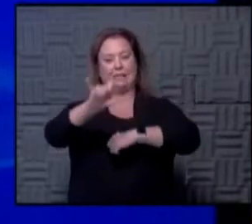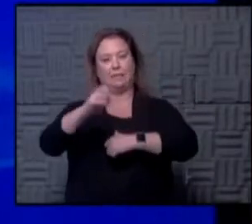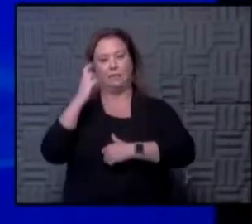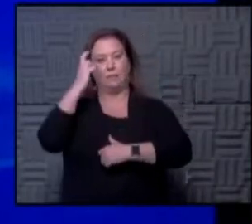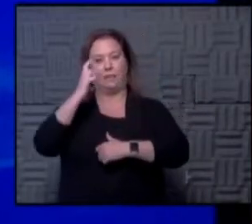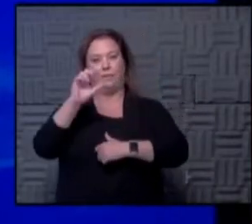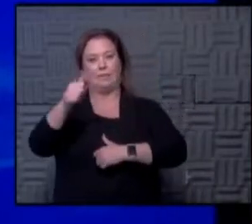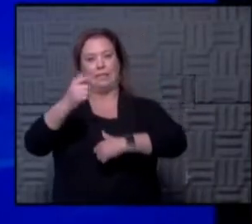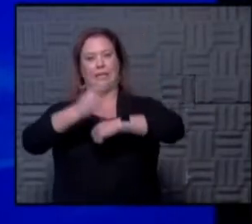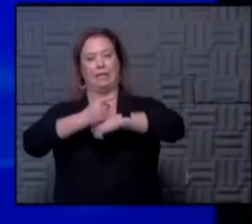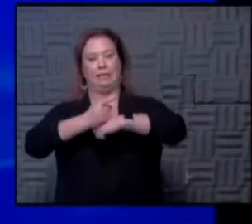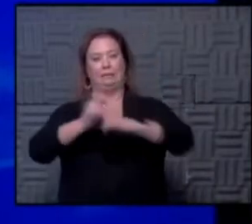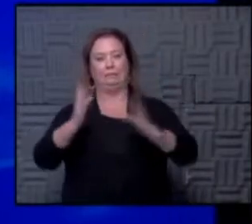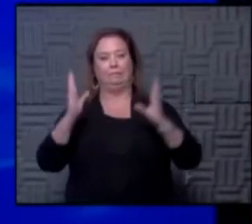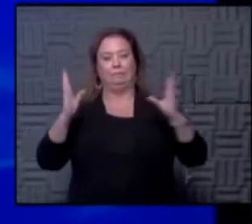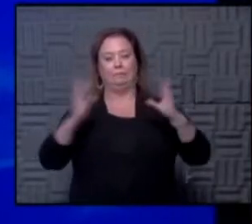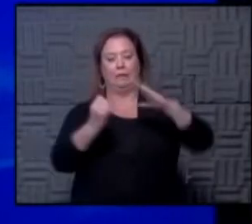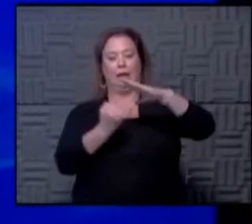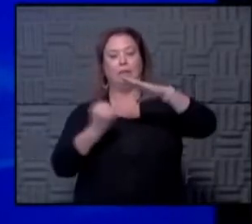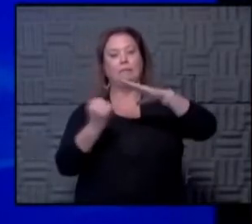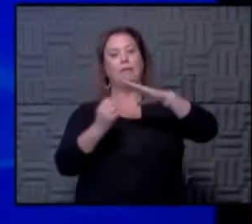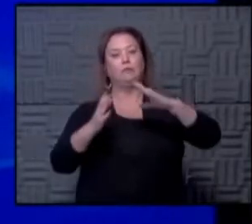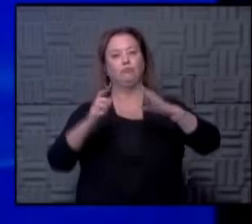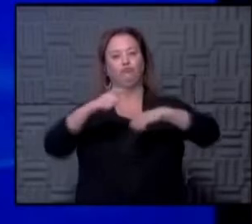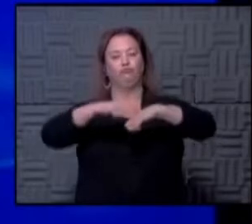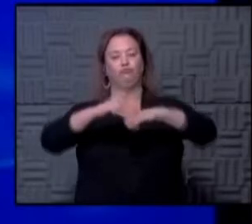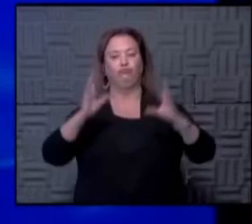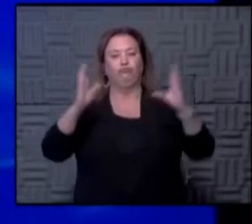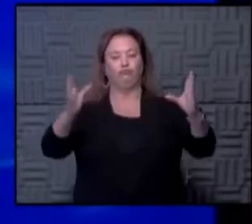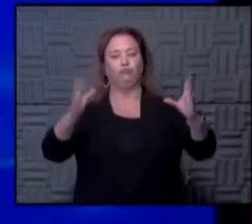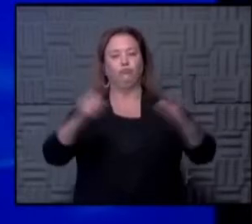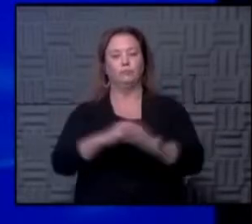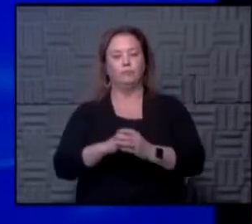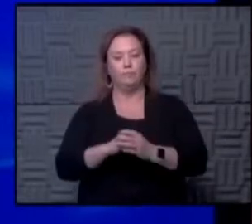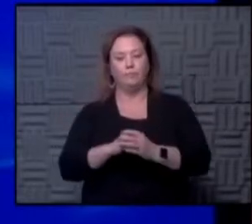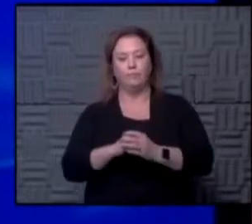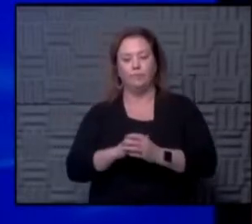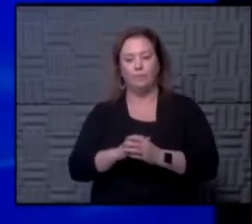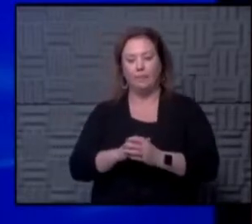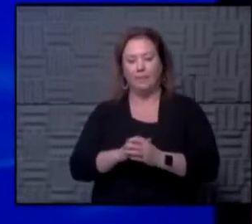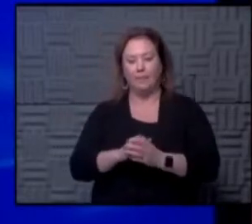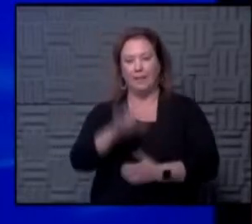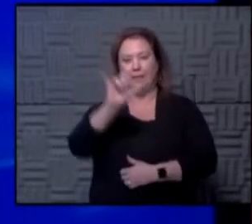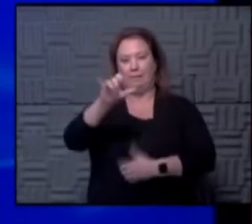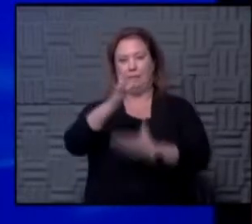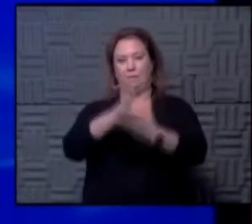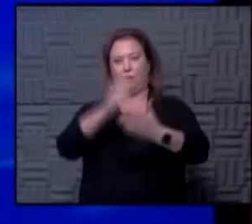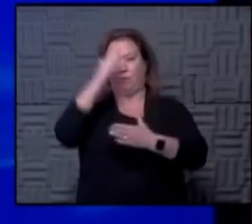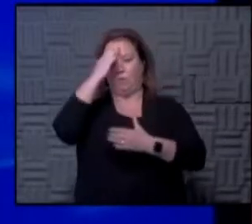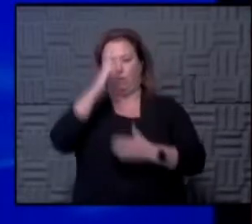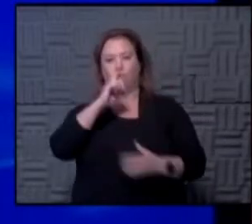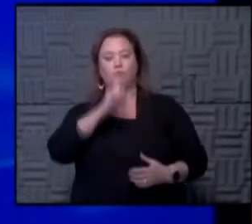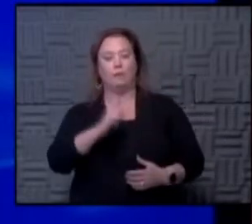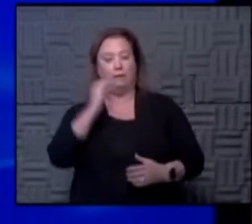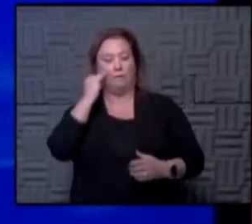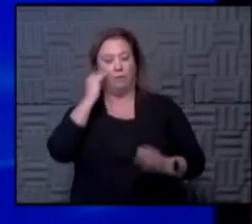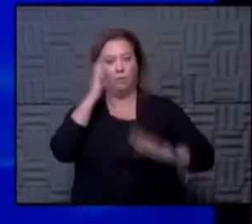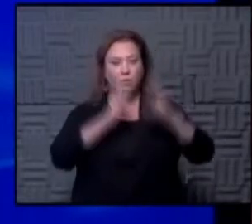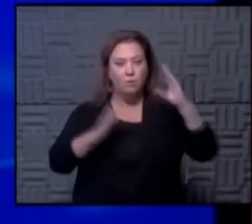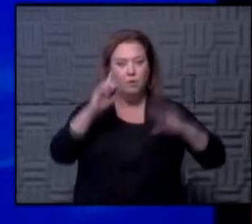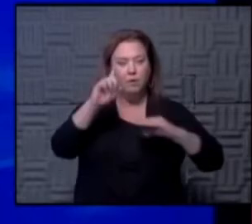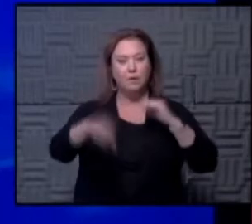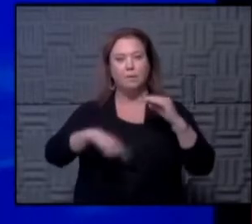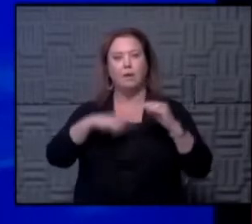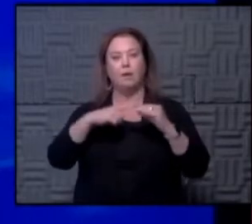isolation period. And it's the reason it hasn't changed. The science is pretty sound there. So that part we know to be true. If you're worried